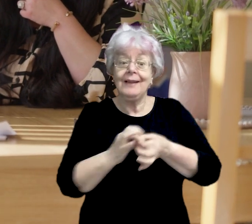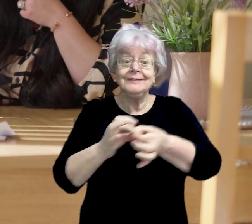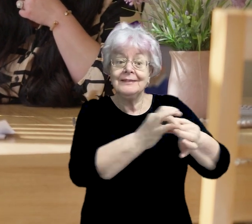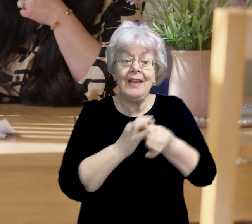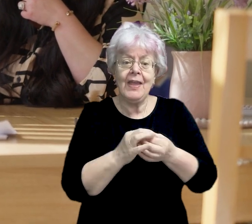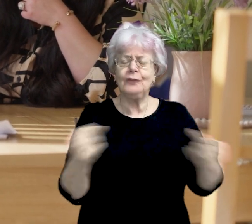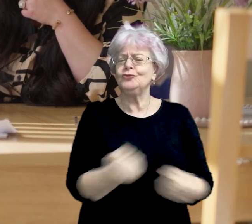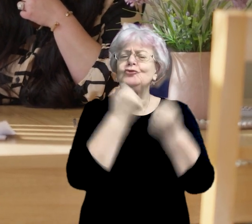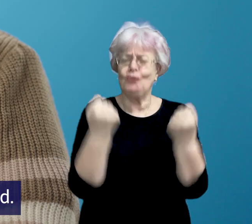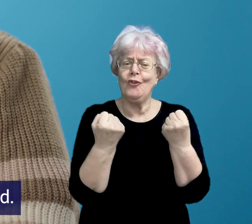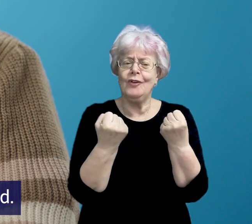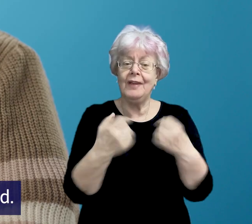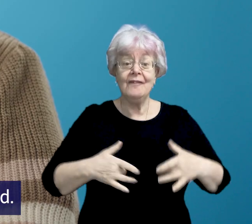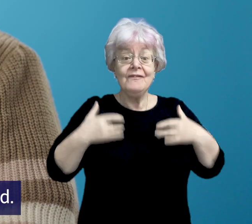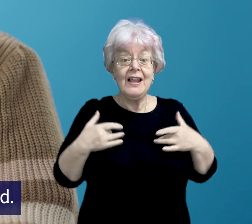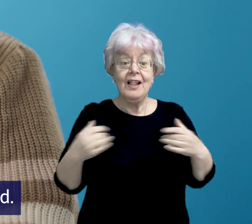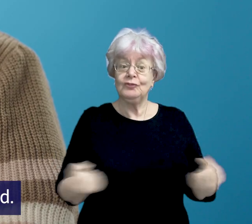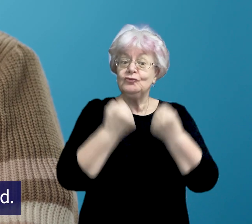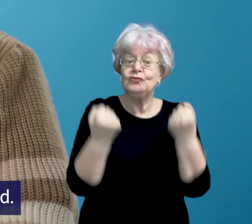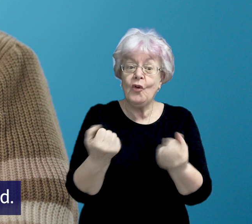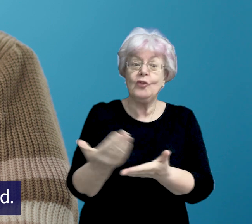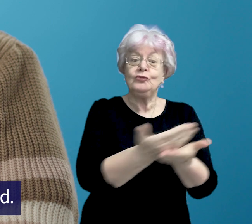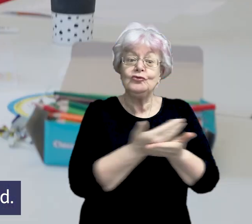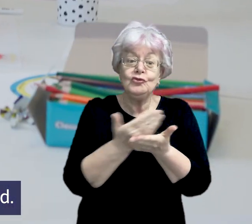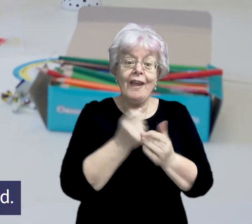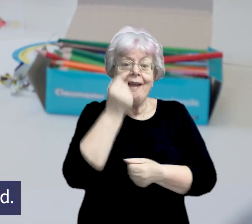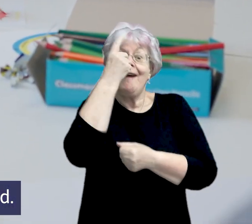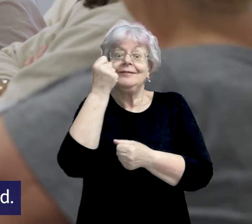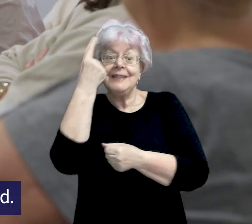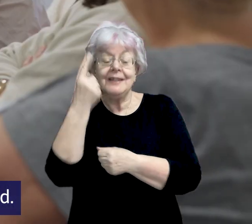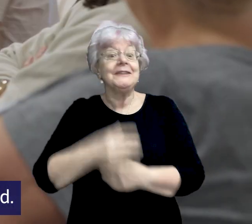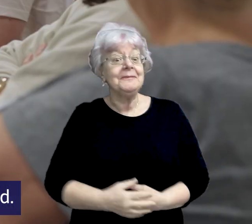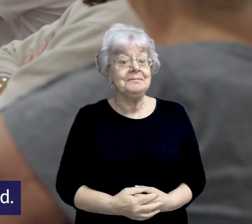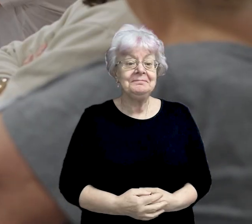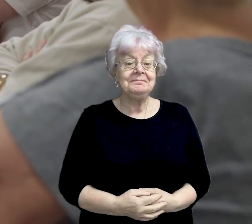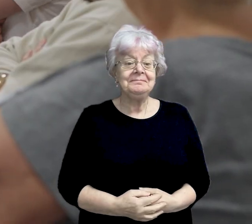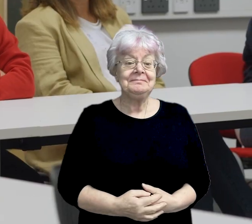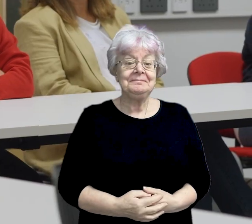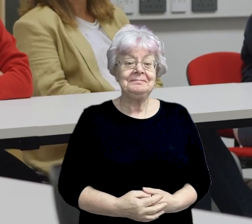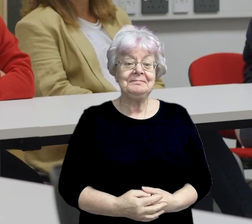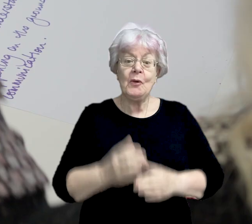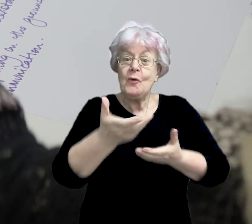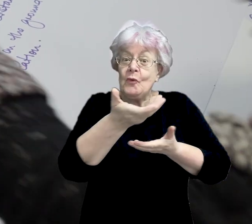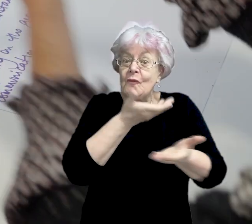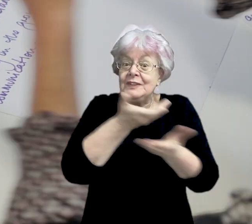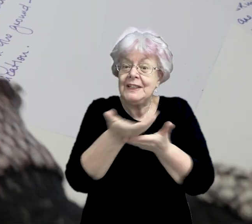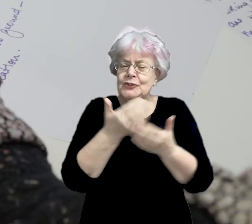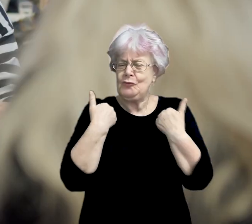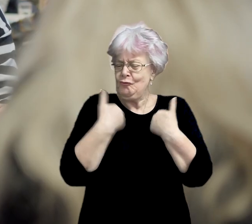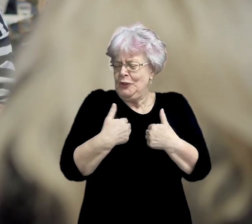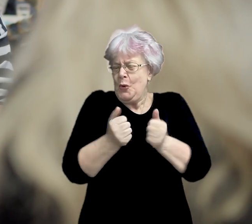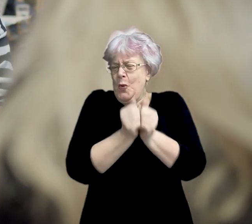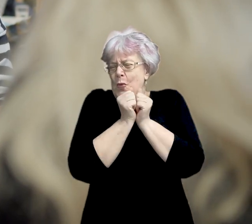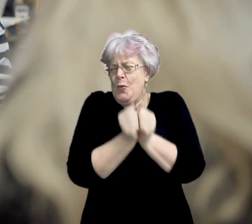together. A sense of belonging. And together, sharing ideas. The richness in the